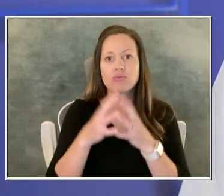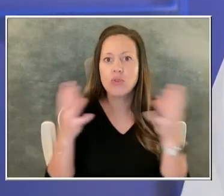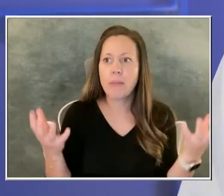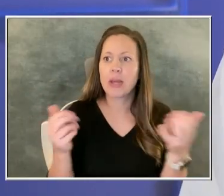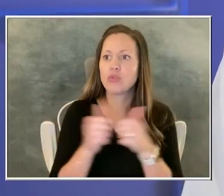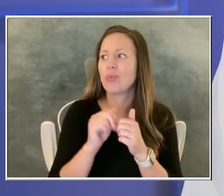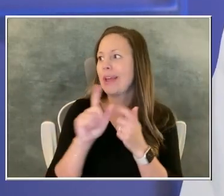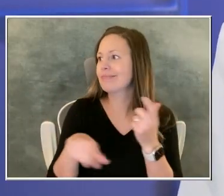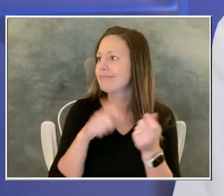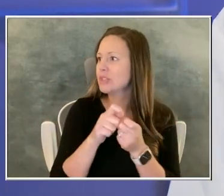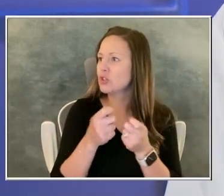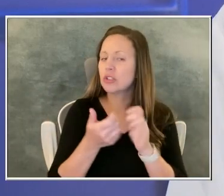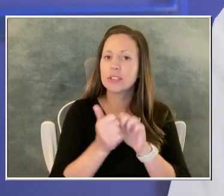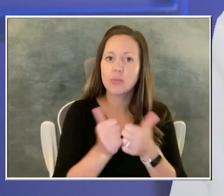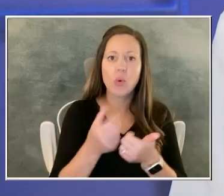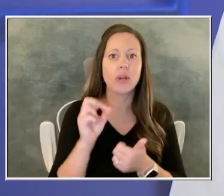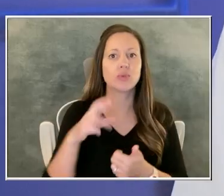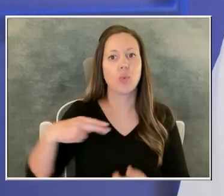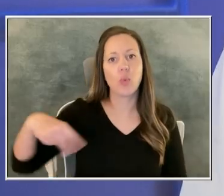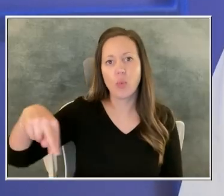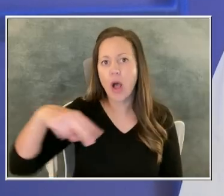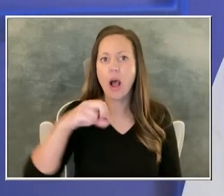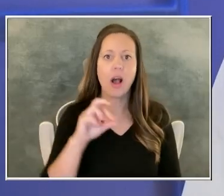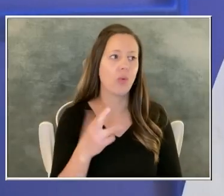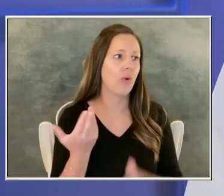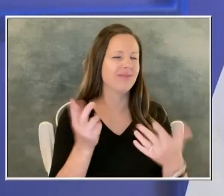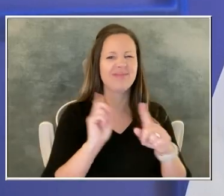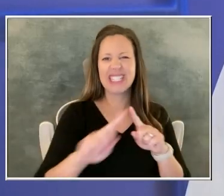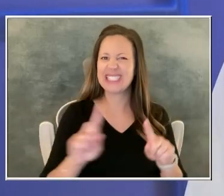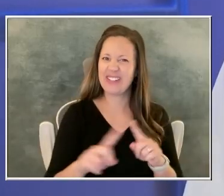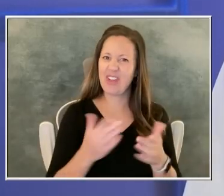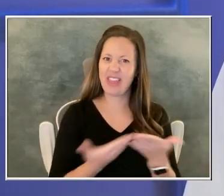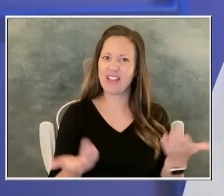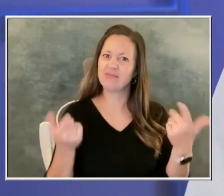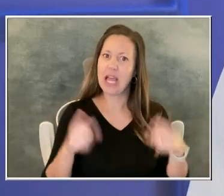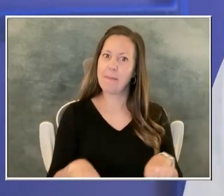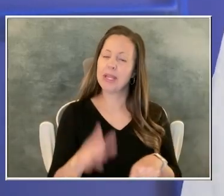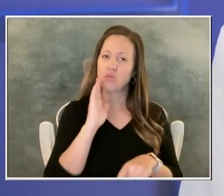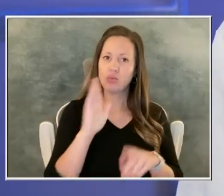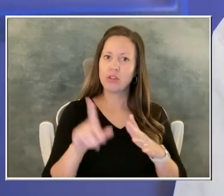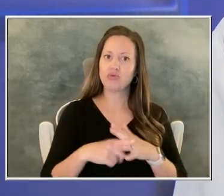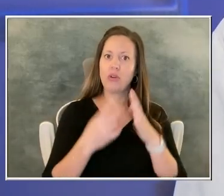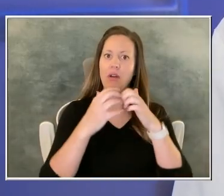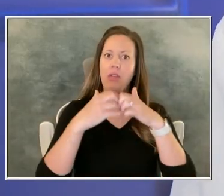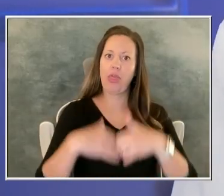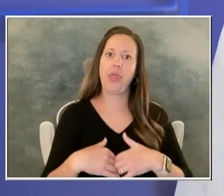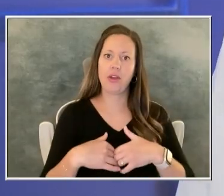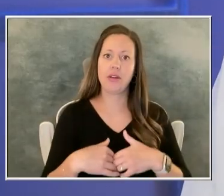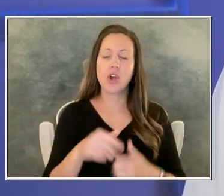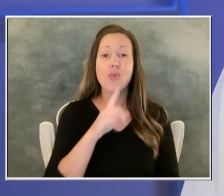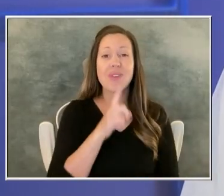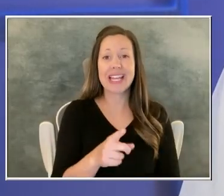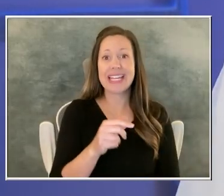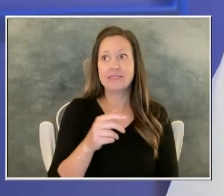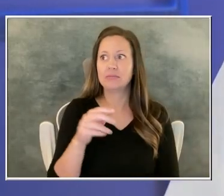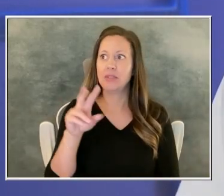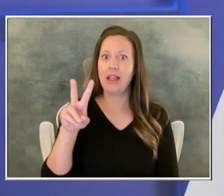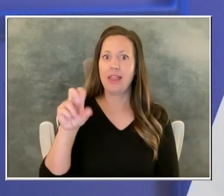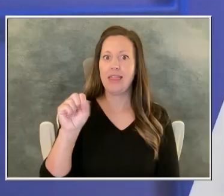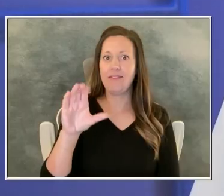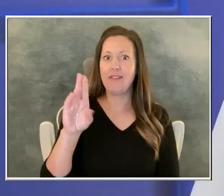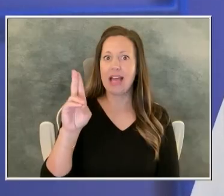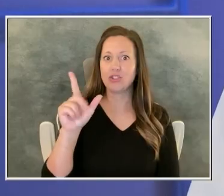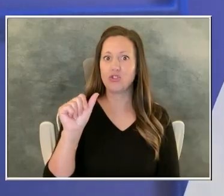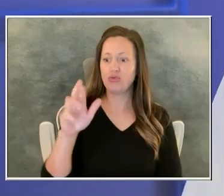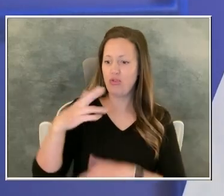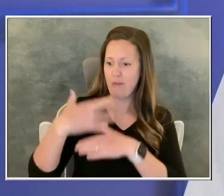walking around, whatever it might be, and they start to degrade. And they are poorly vascularized. So what that essentially means is you need to get blood flow to